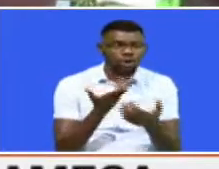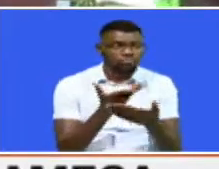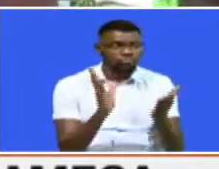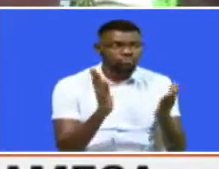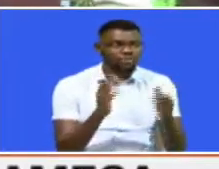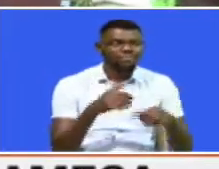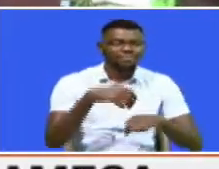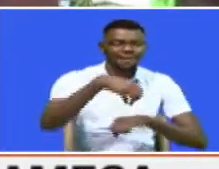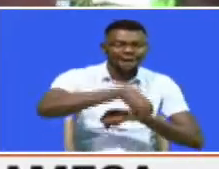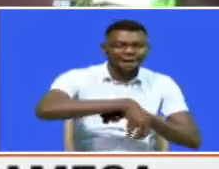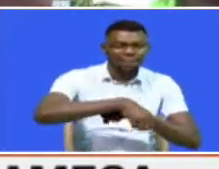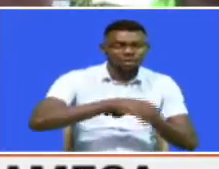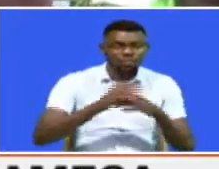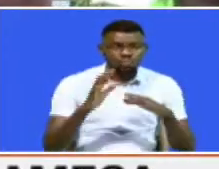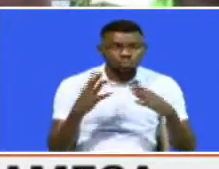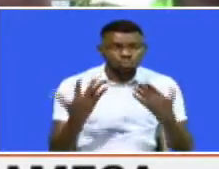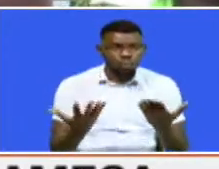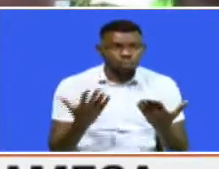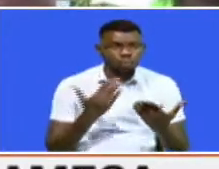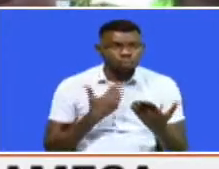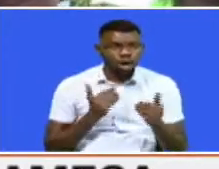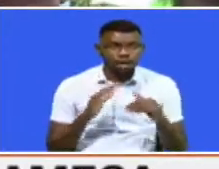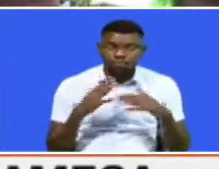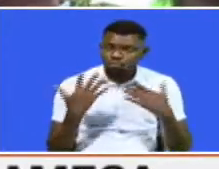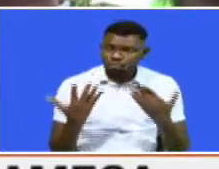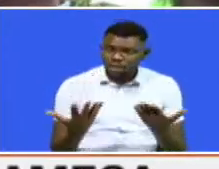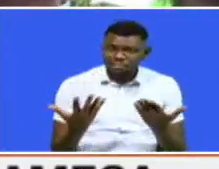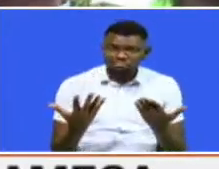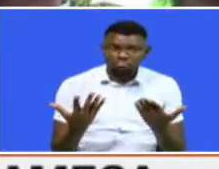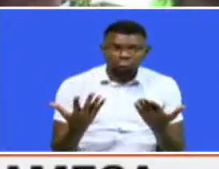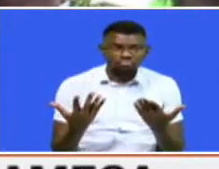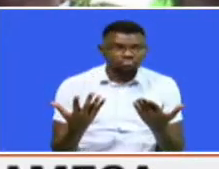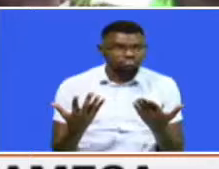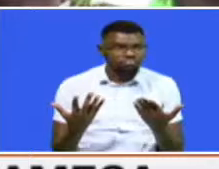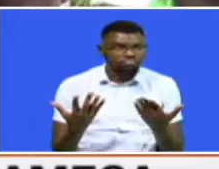kwamba yanataka hivi vifaa sikuwe kwa